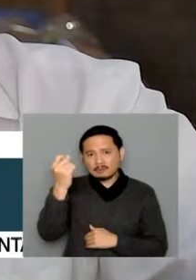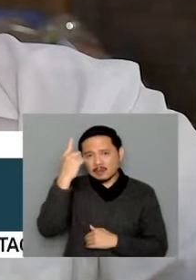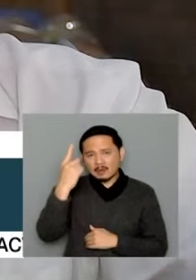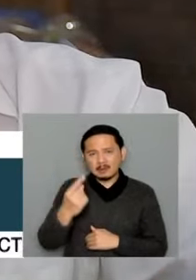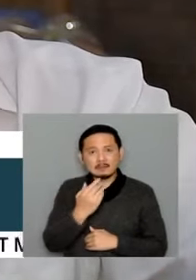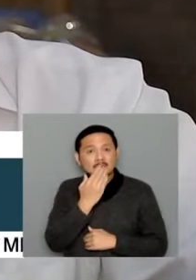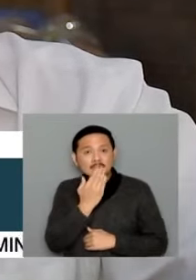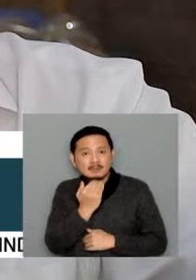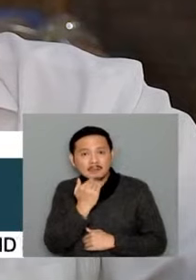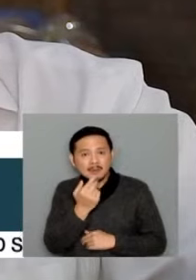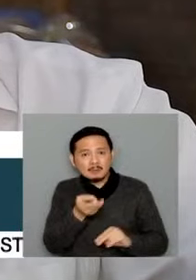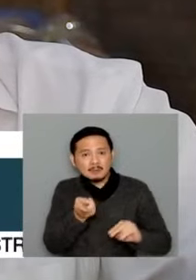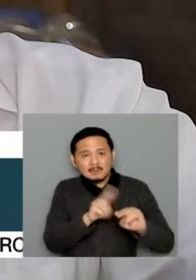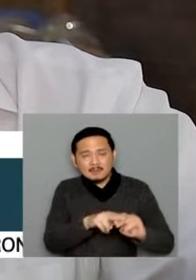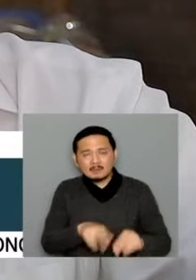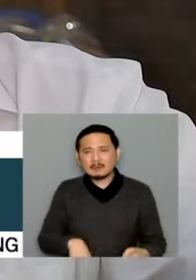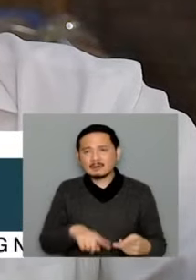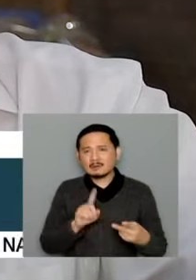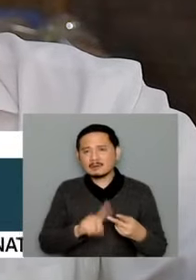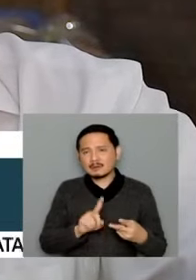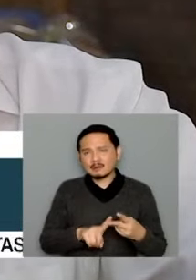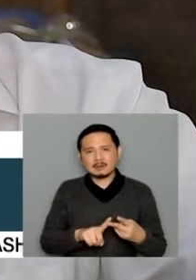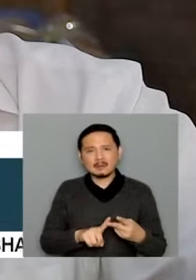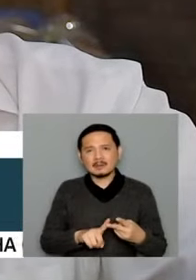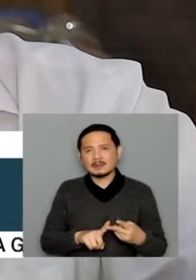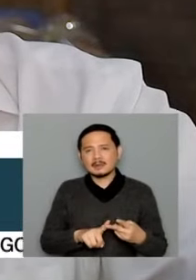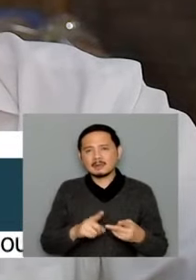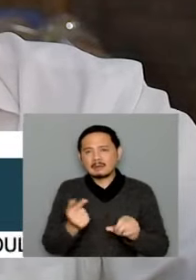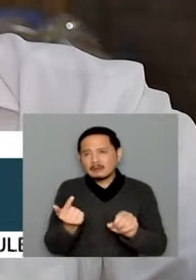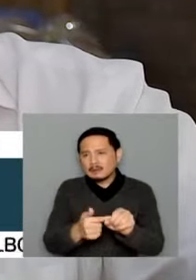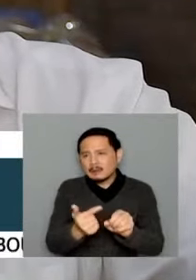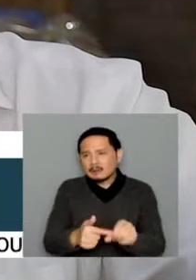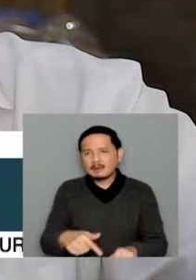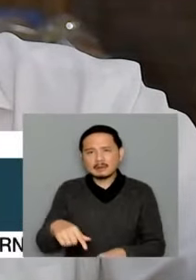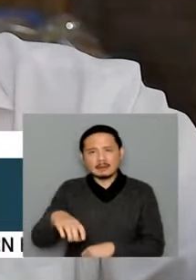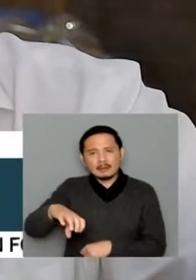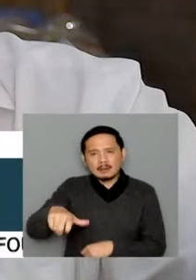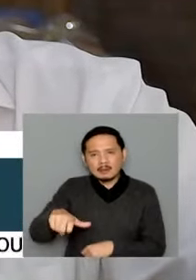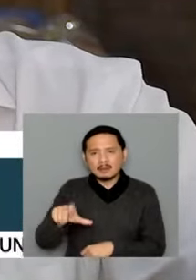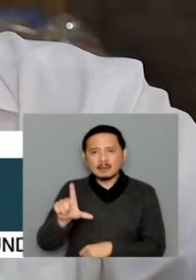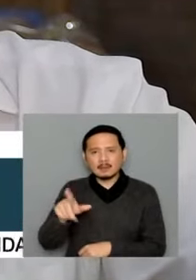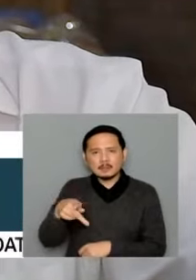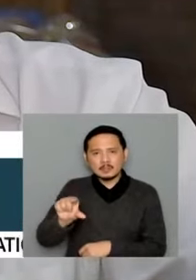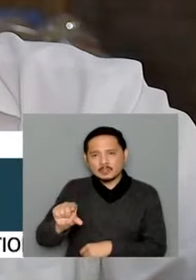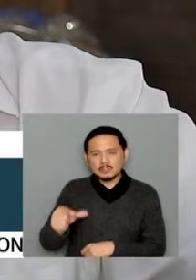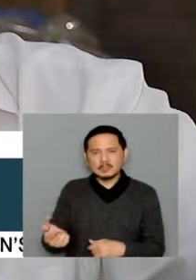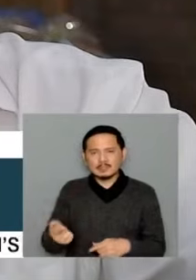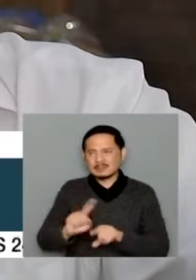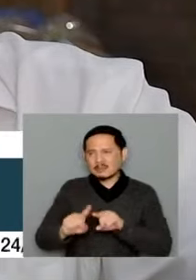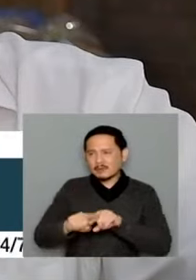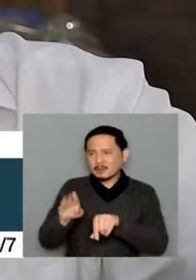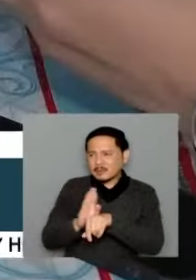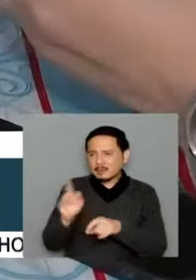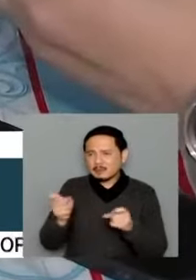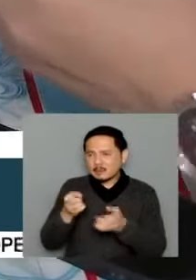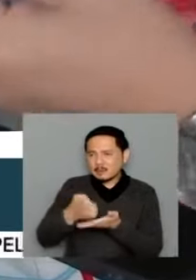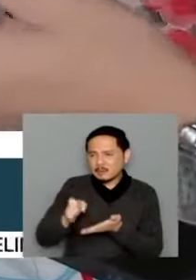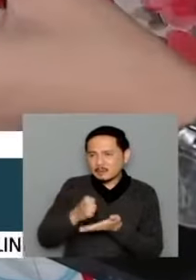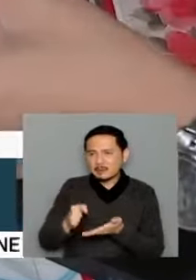asukal, sa presyo po ng ating diesel fuel at LPG, yung operating expenses. May problema po ang mga producer.